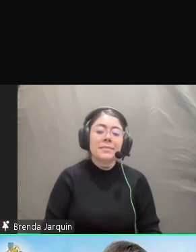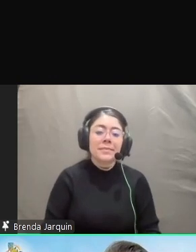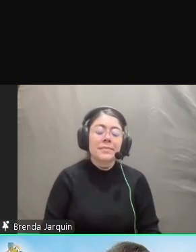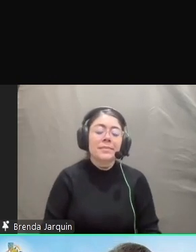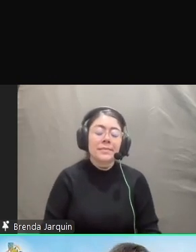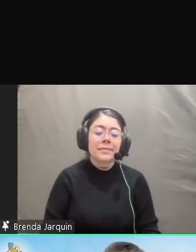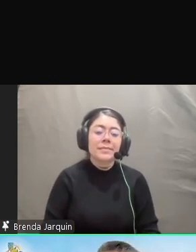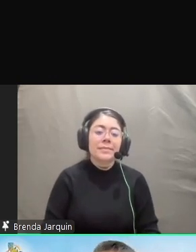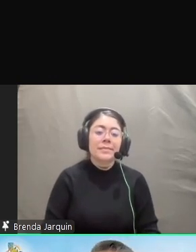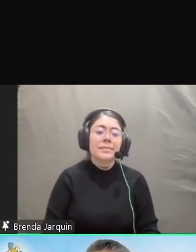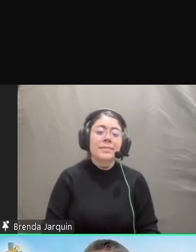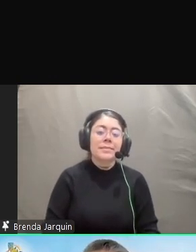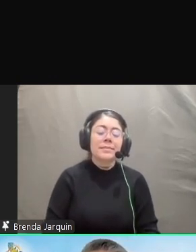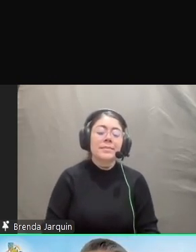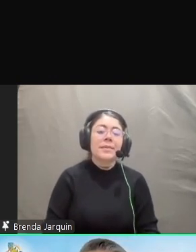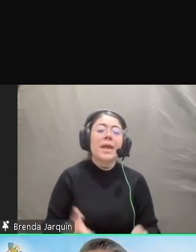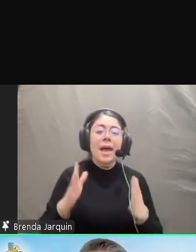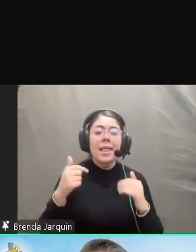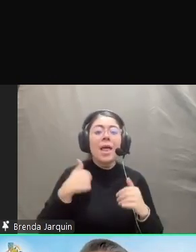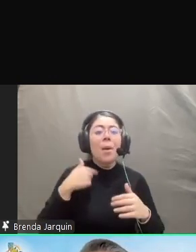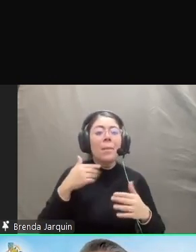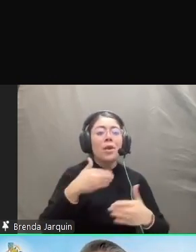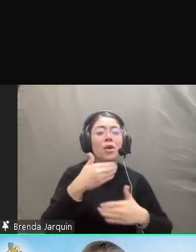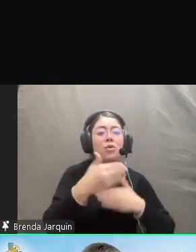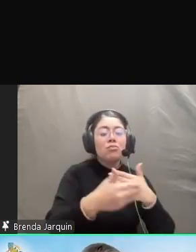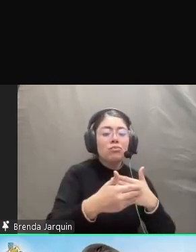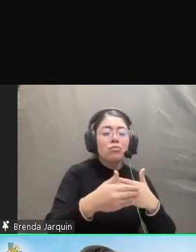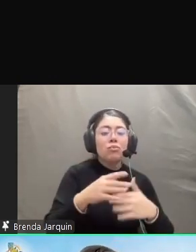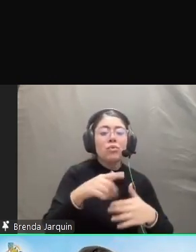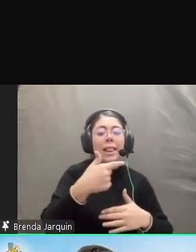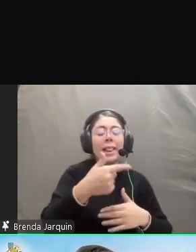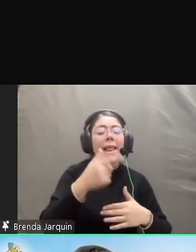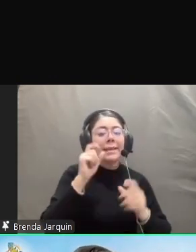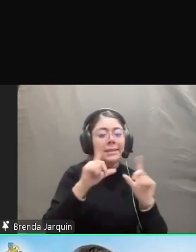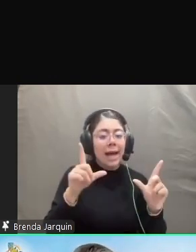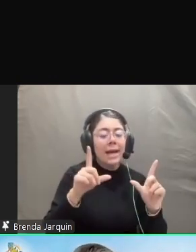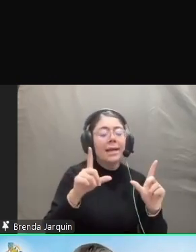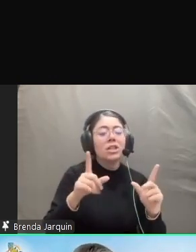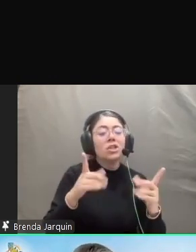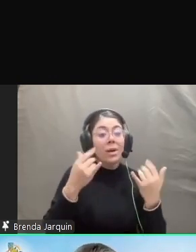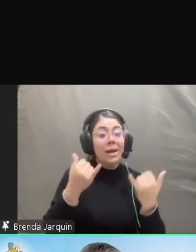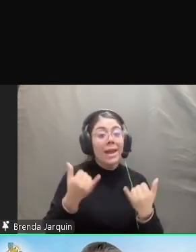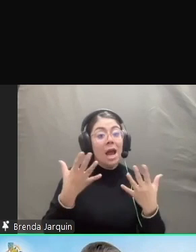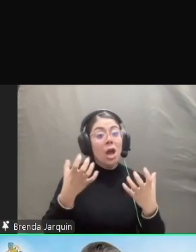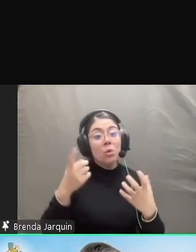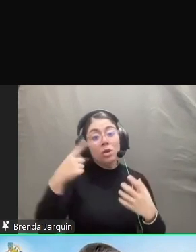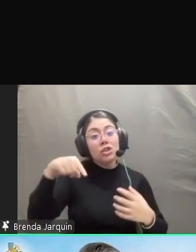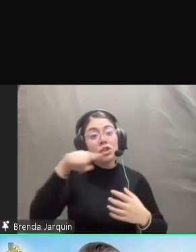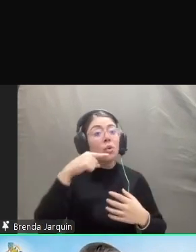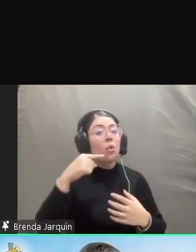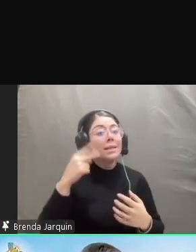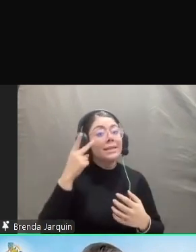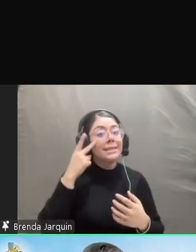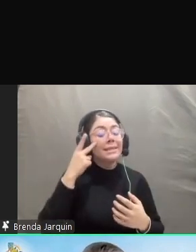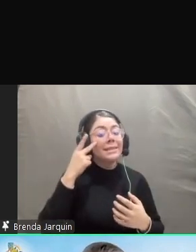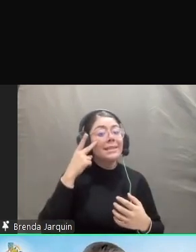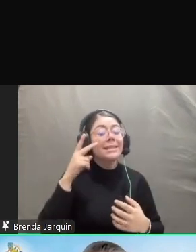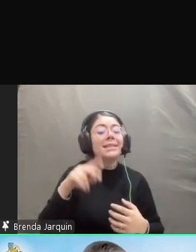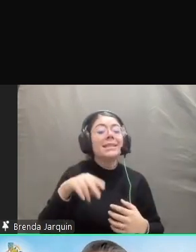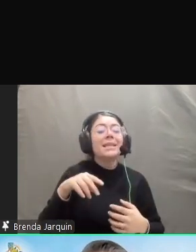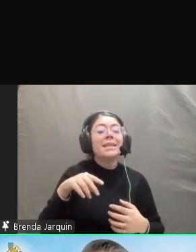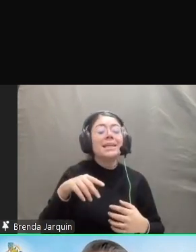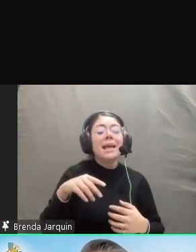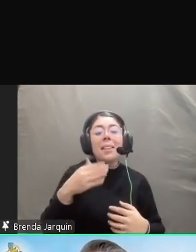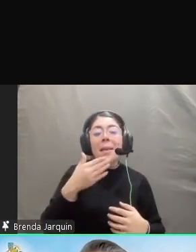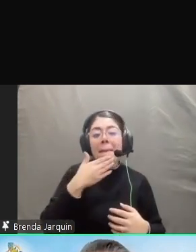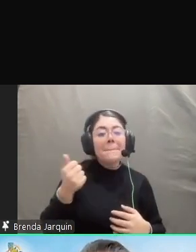is the best practices for successful collaboratives.